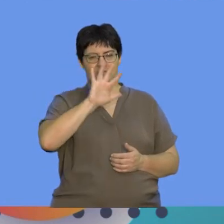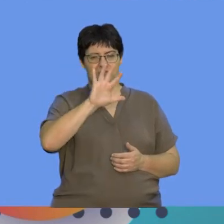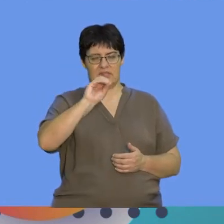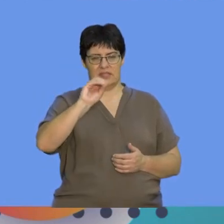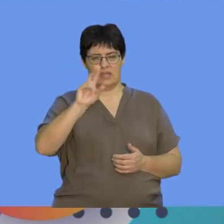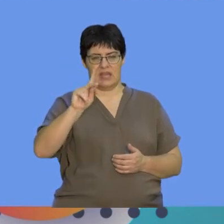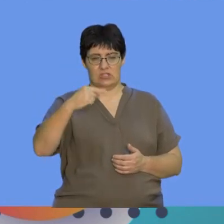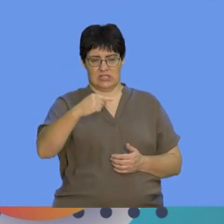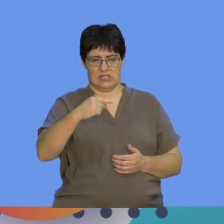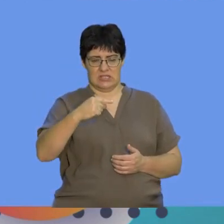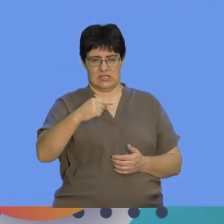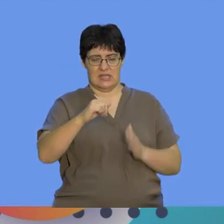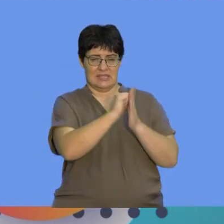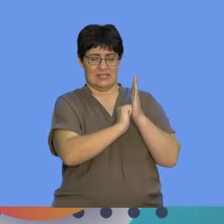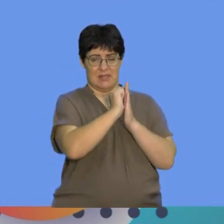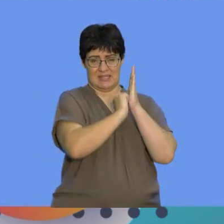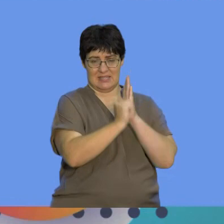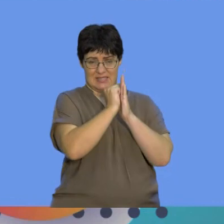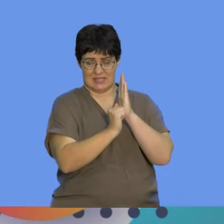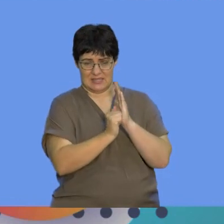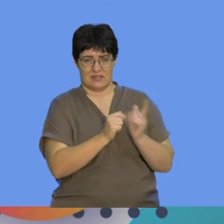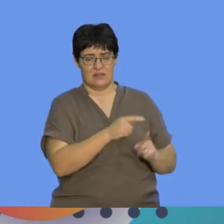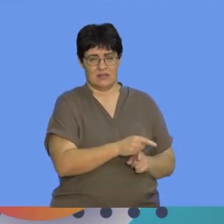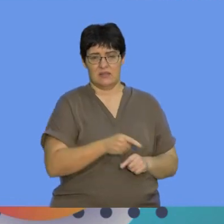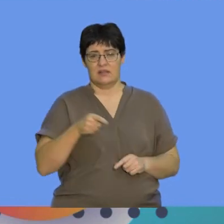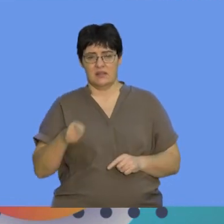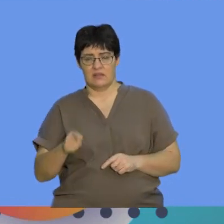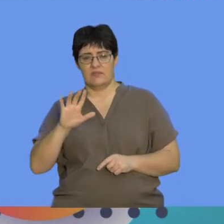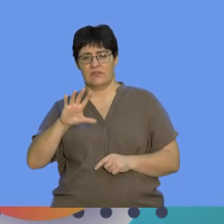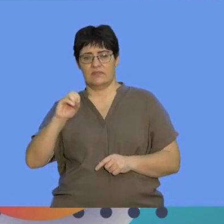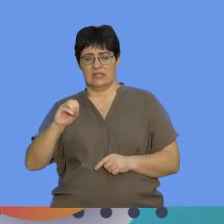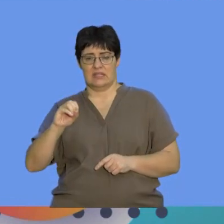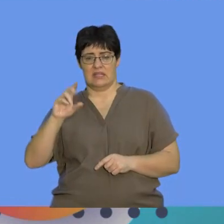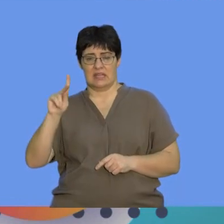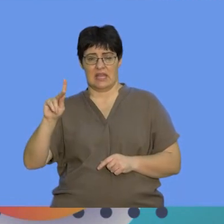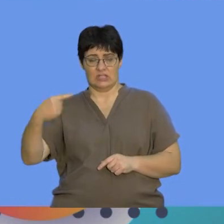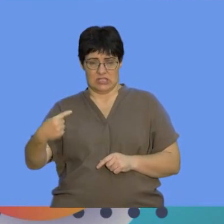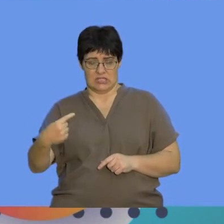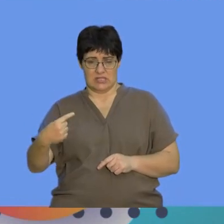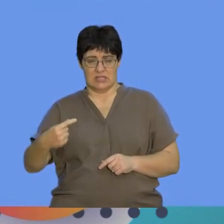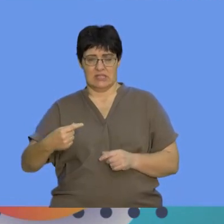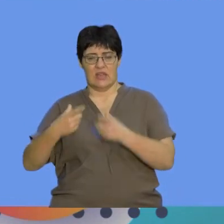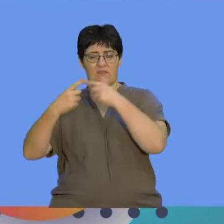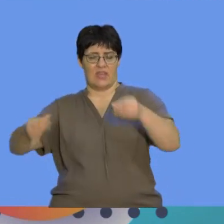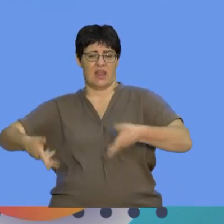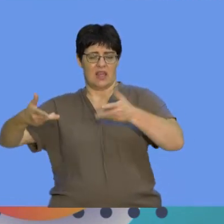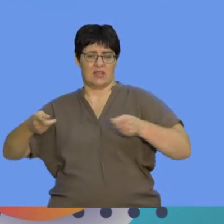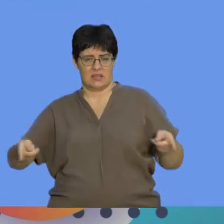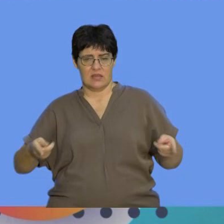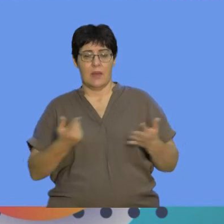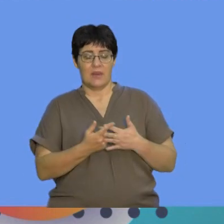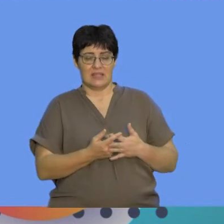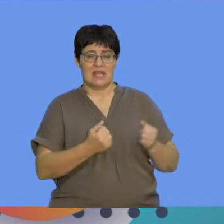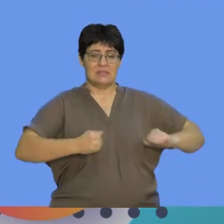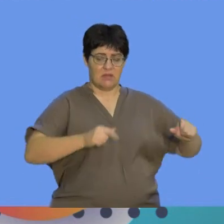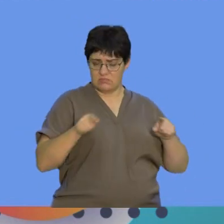of cement and a 50 kg of feathers, in both cases, the mass is 50 kg. But in terms of the space that each